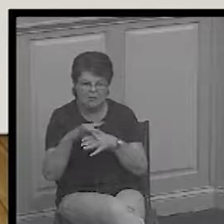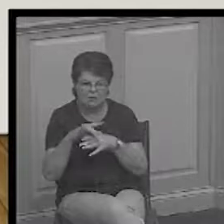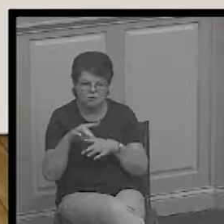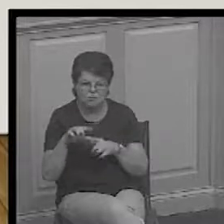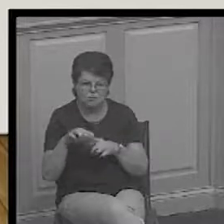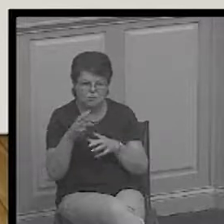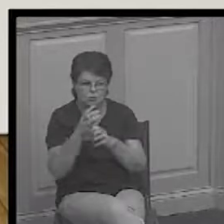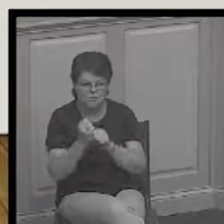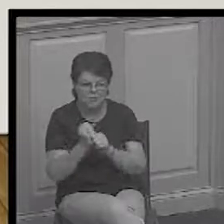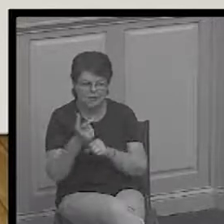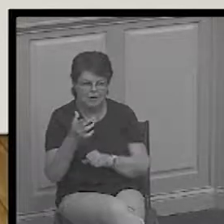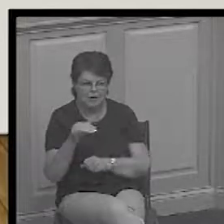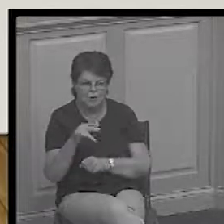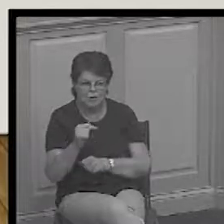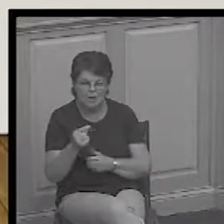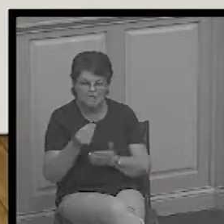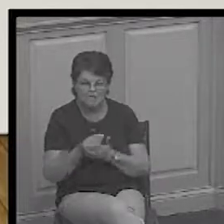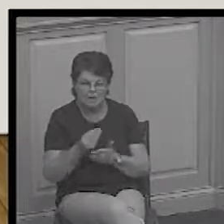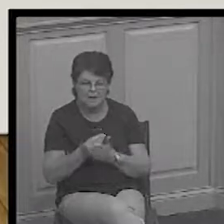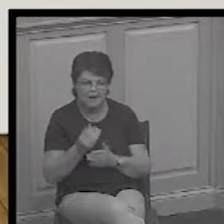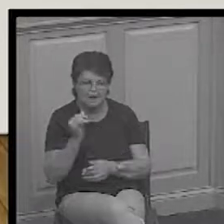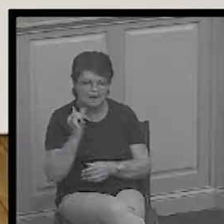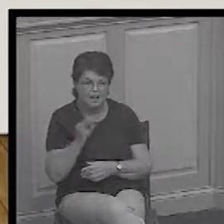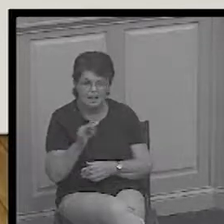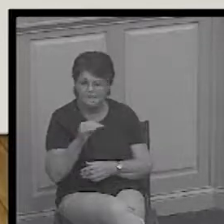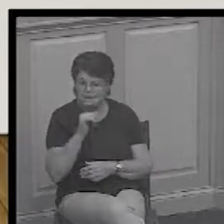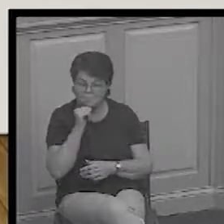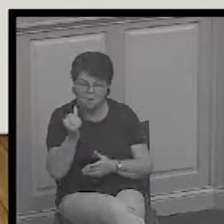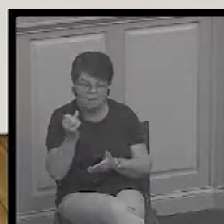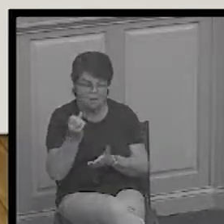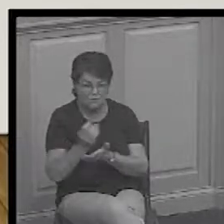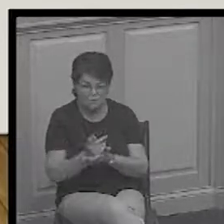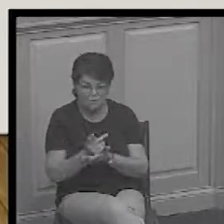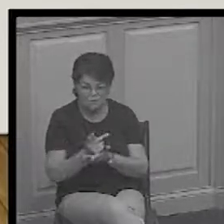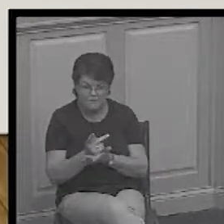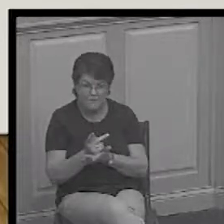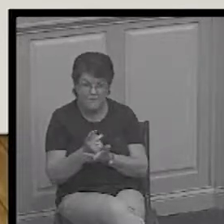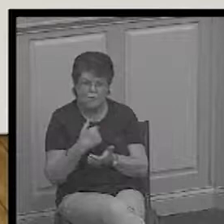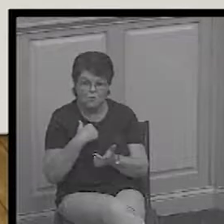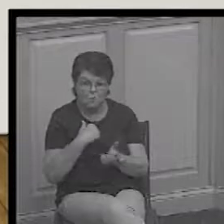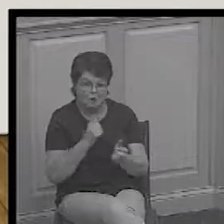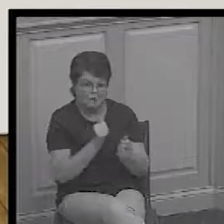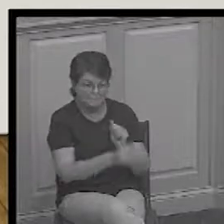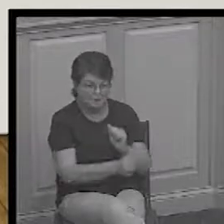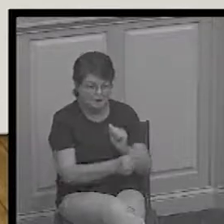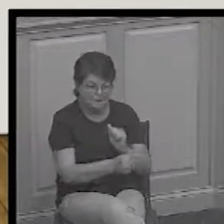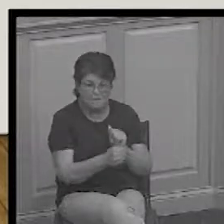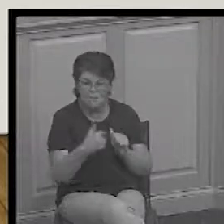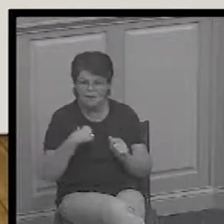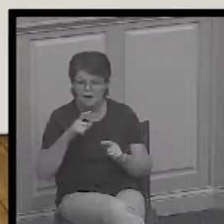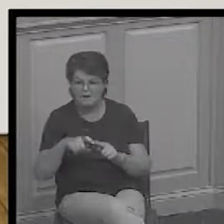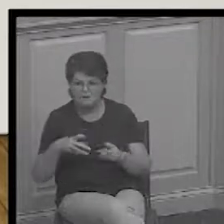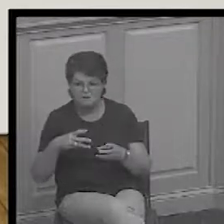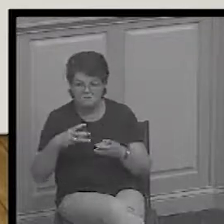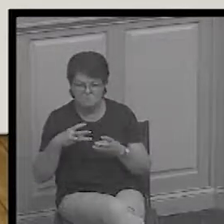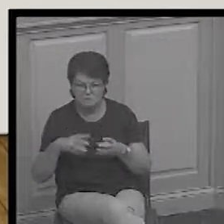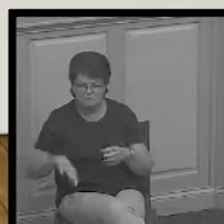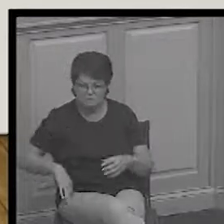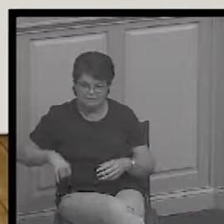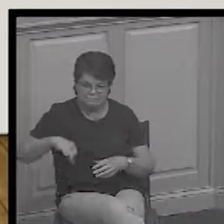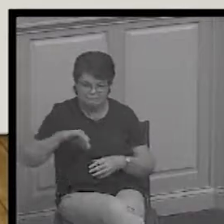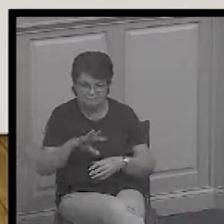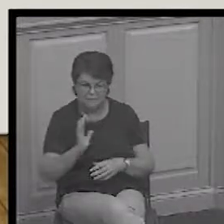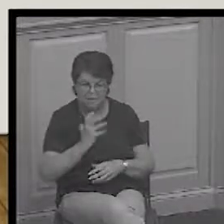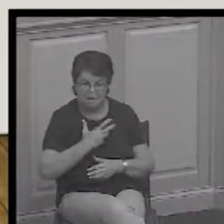grant money. If they don't approve of it and we were to pass it, we would have to spend the funds out of our own